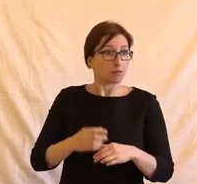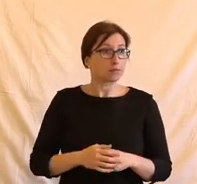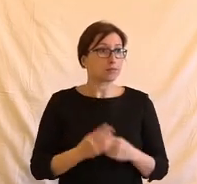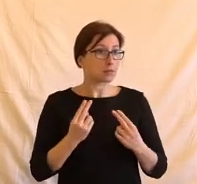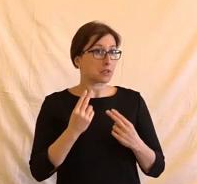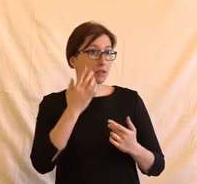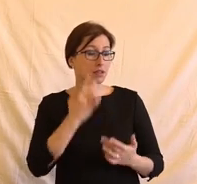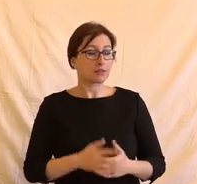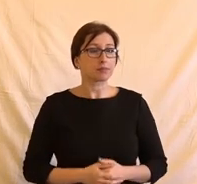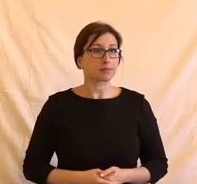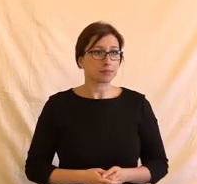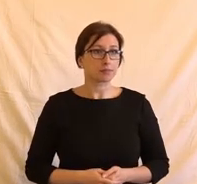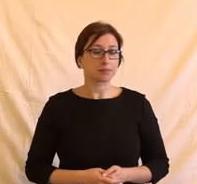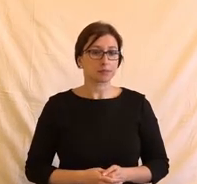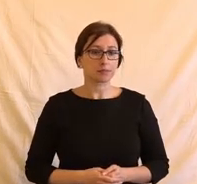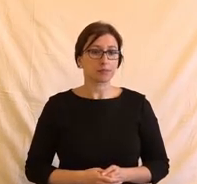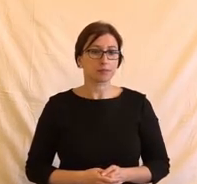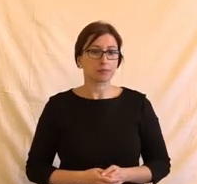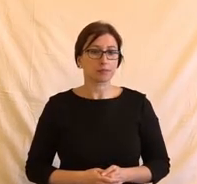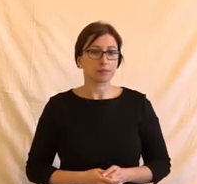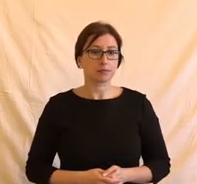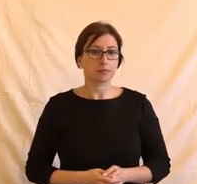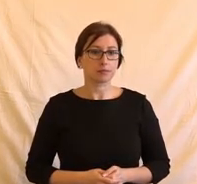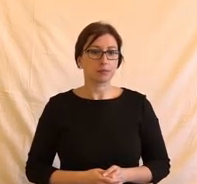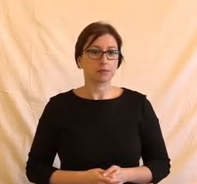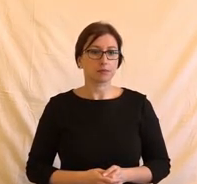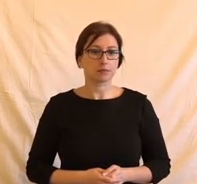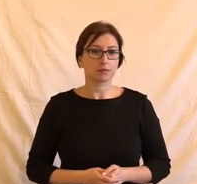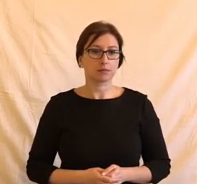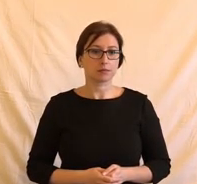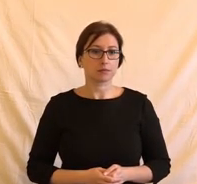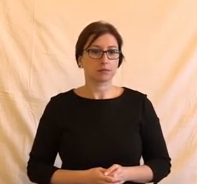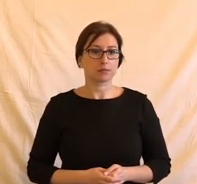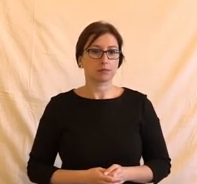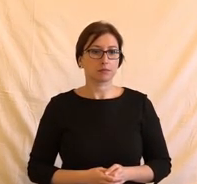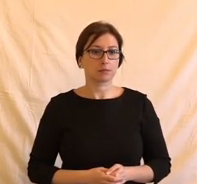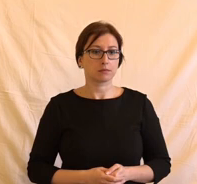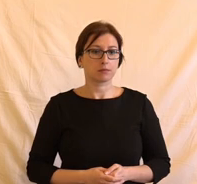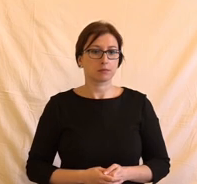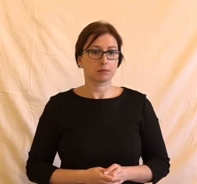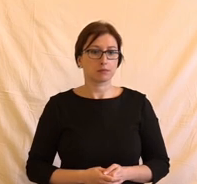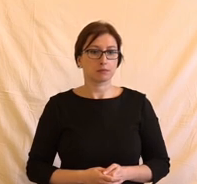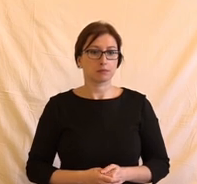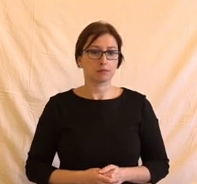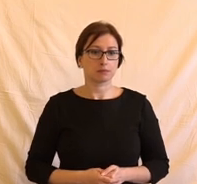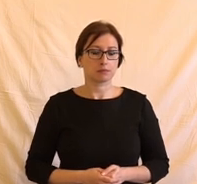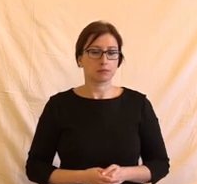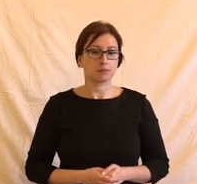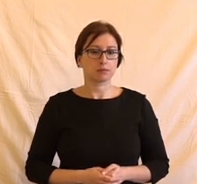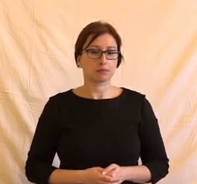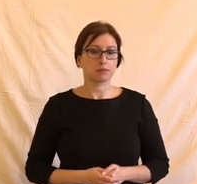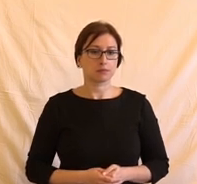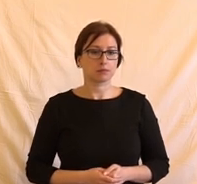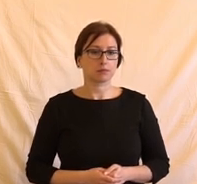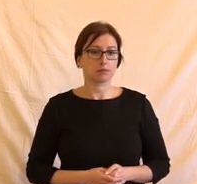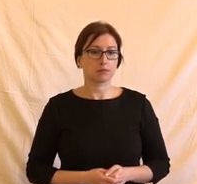In the traditional petrol stations, you would be able to expect to be able to pay with cash, and you would be,